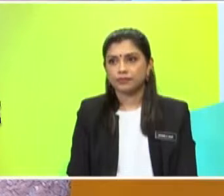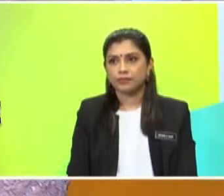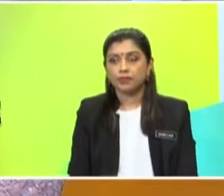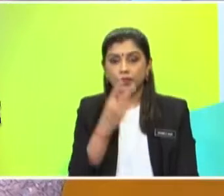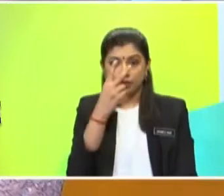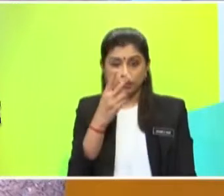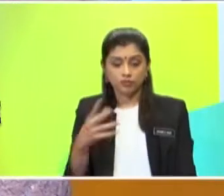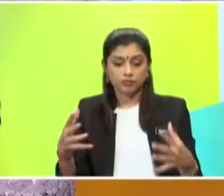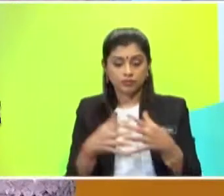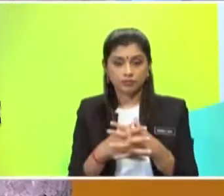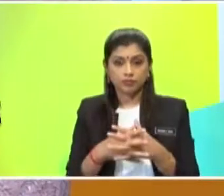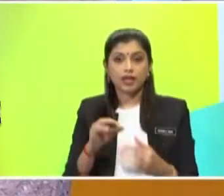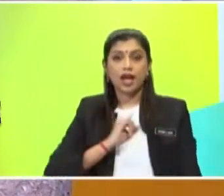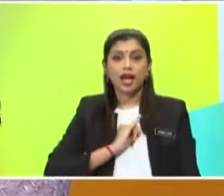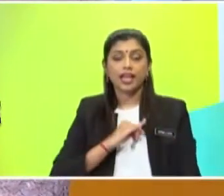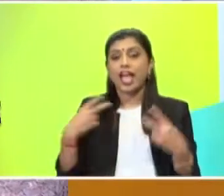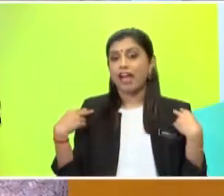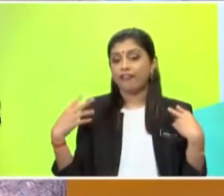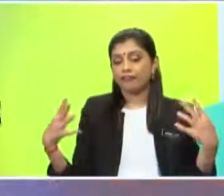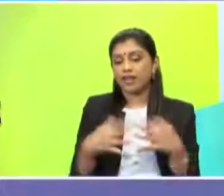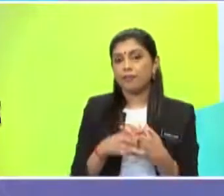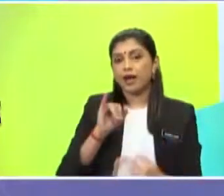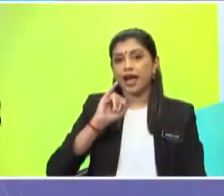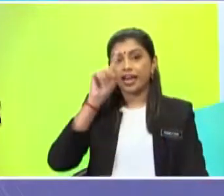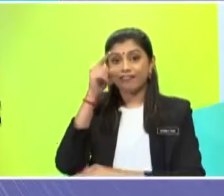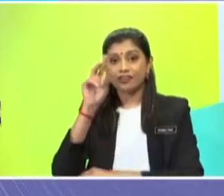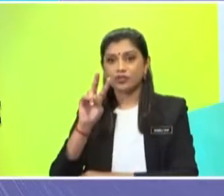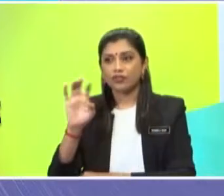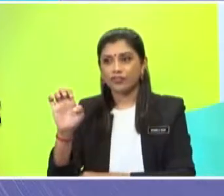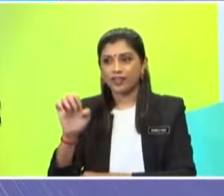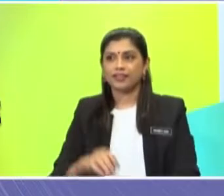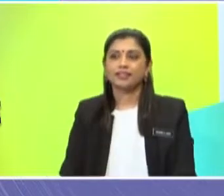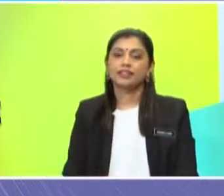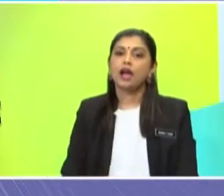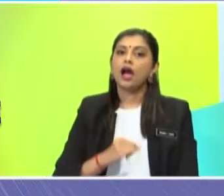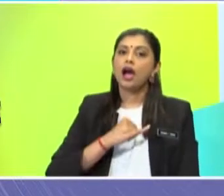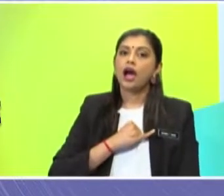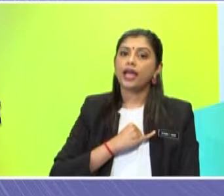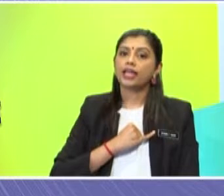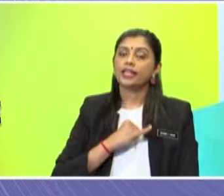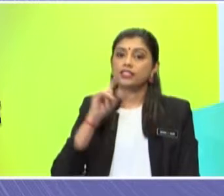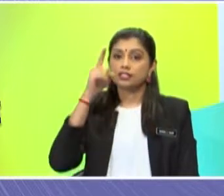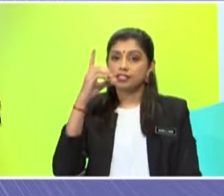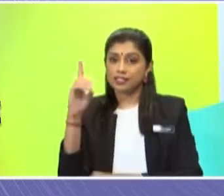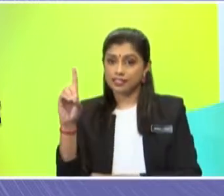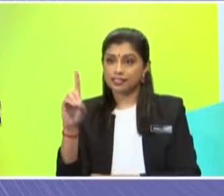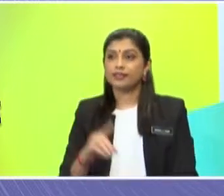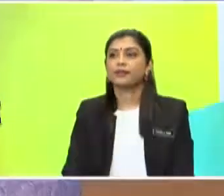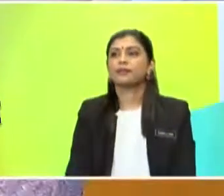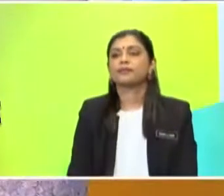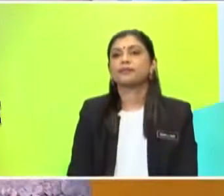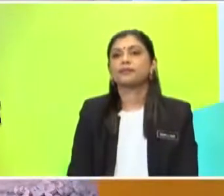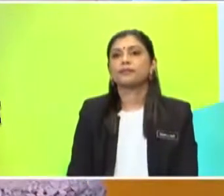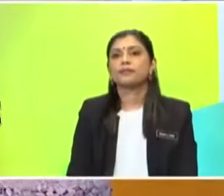mentioned. I've, I'd, and don't. Now, girls and boys, are you ready? So this is your